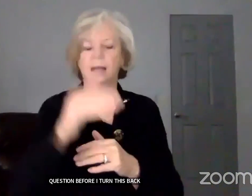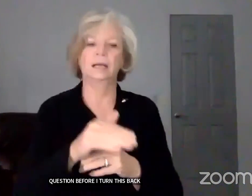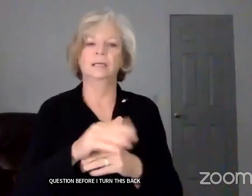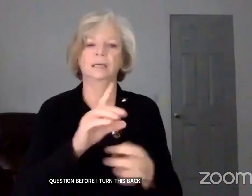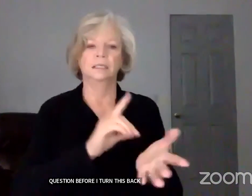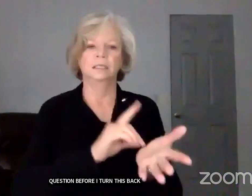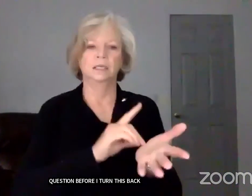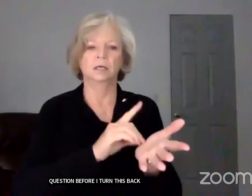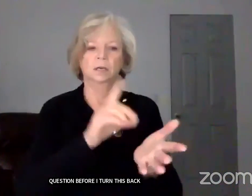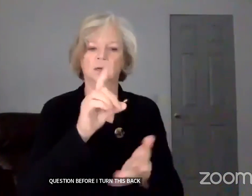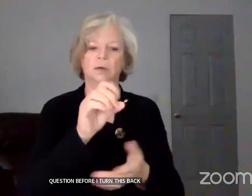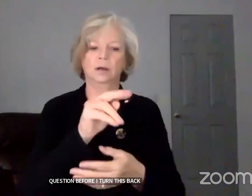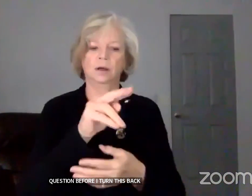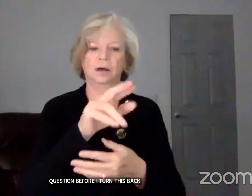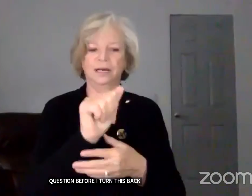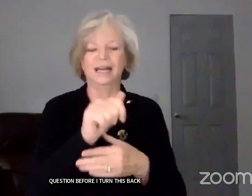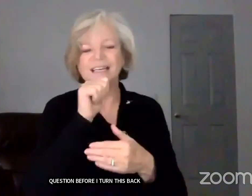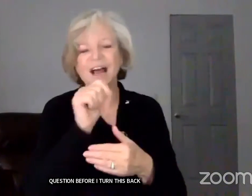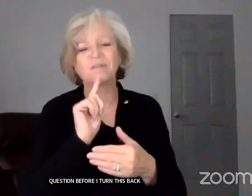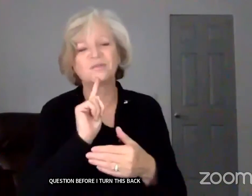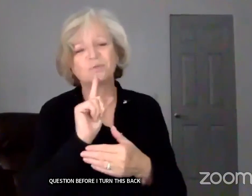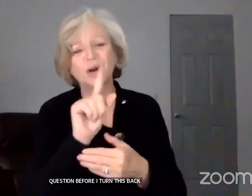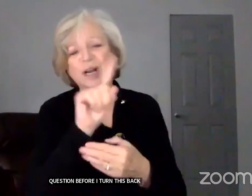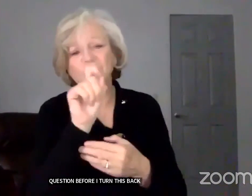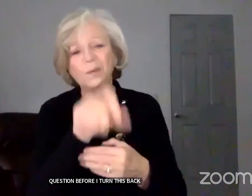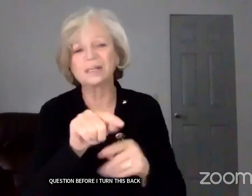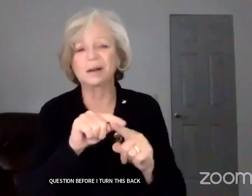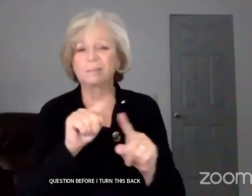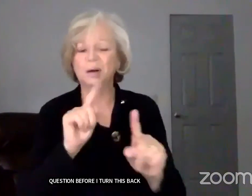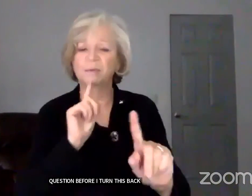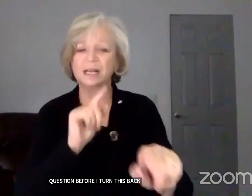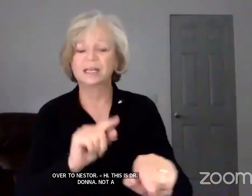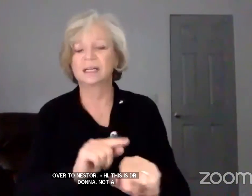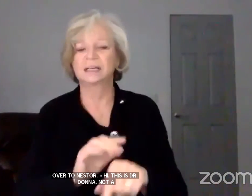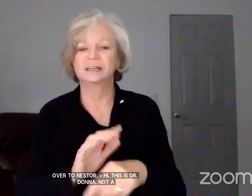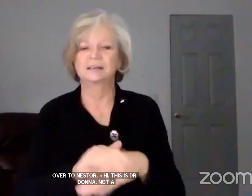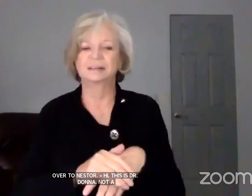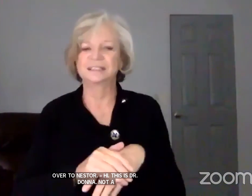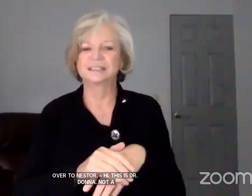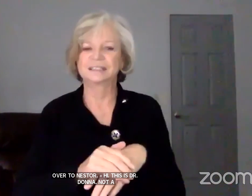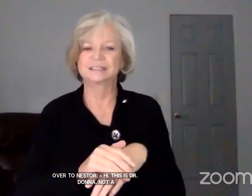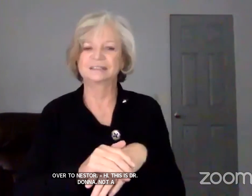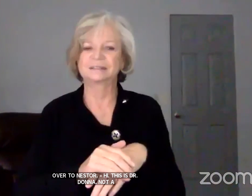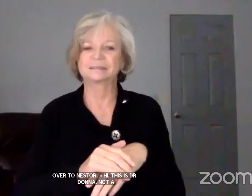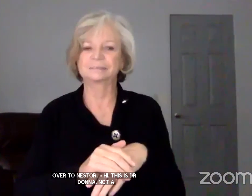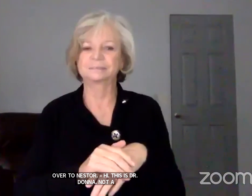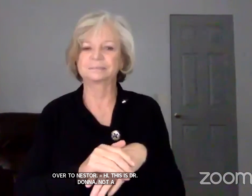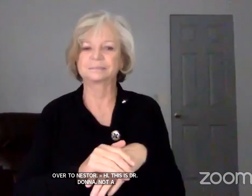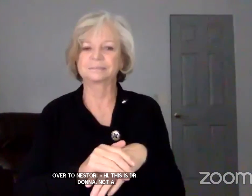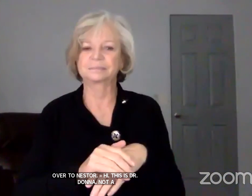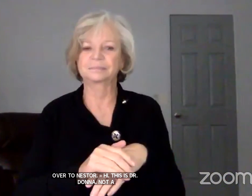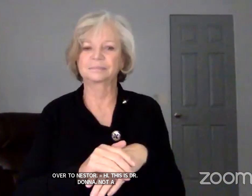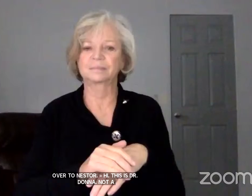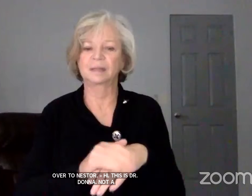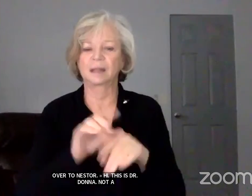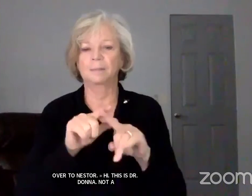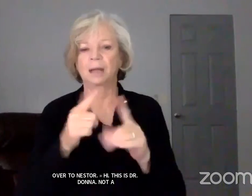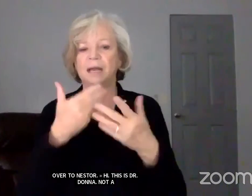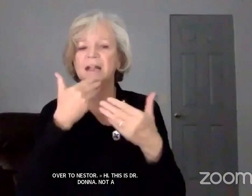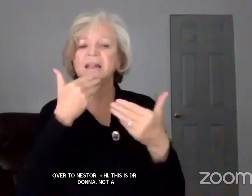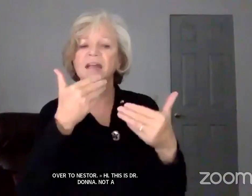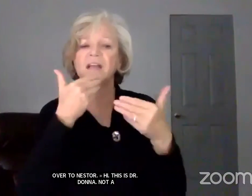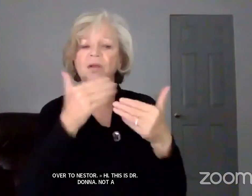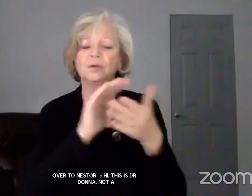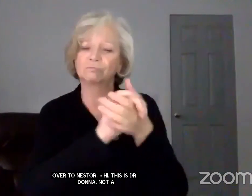It's actually not a question, but again, a comment and saying kudos for working on this. I know